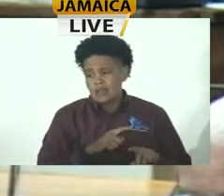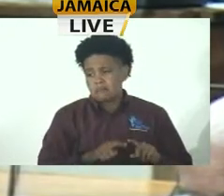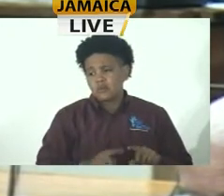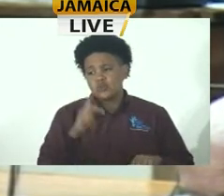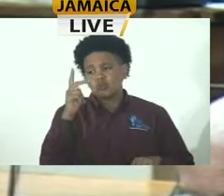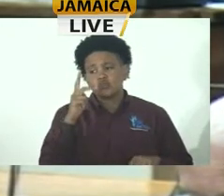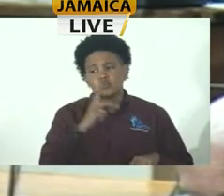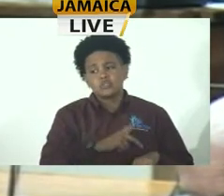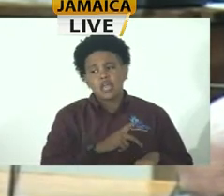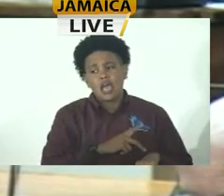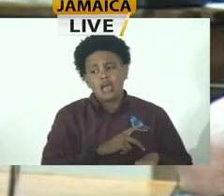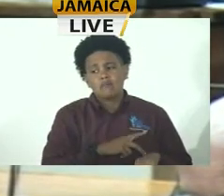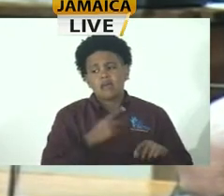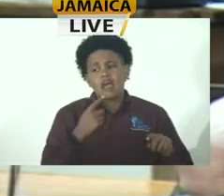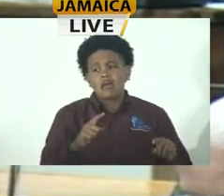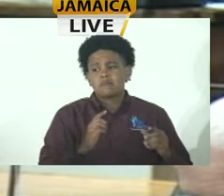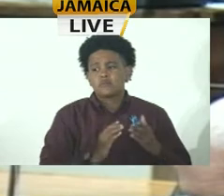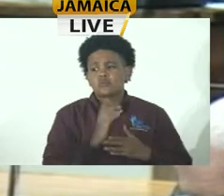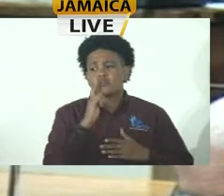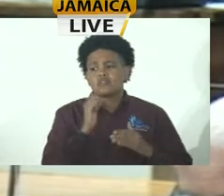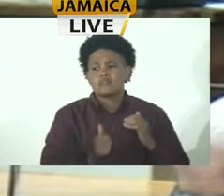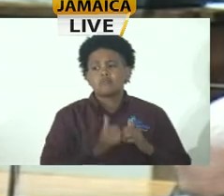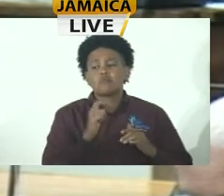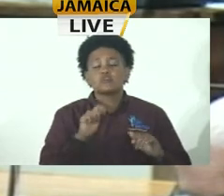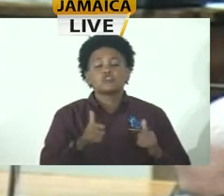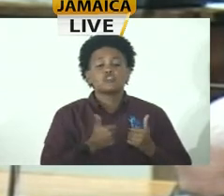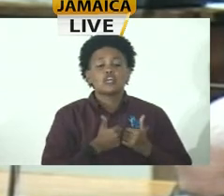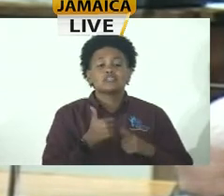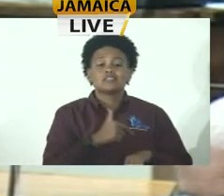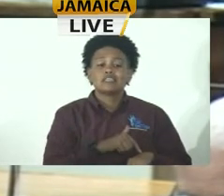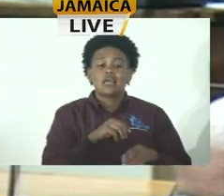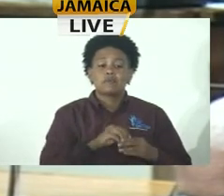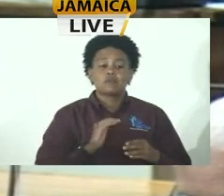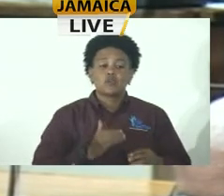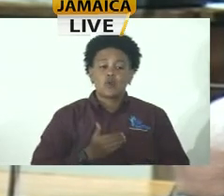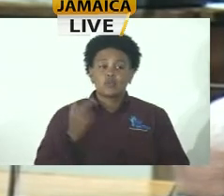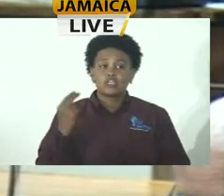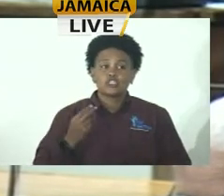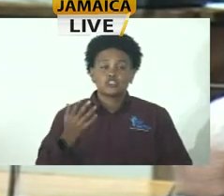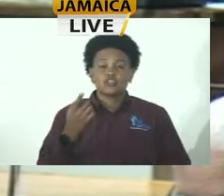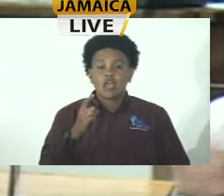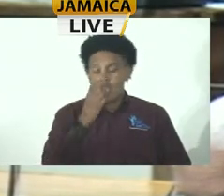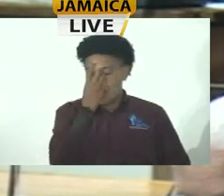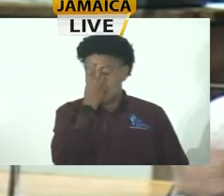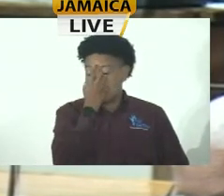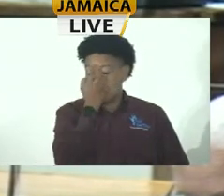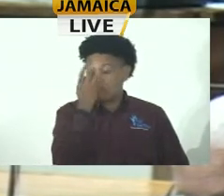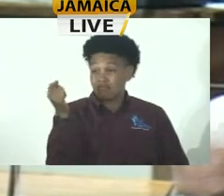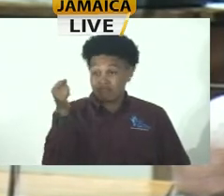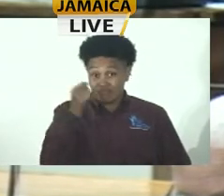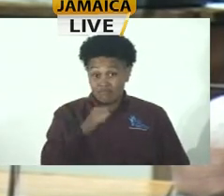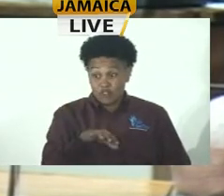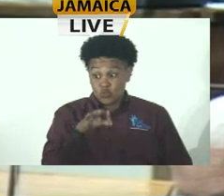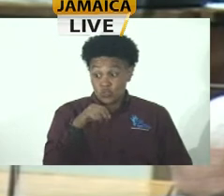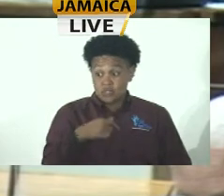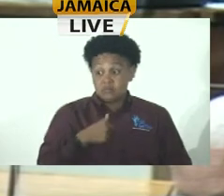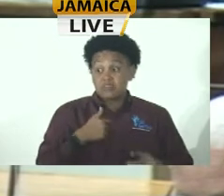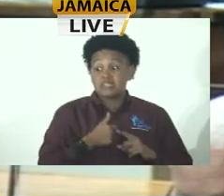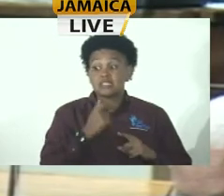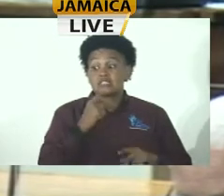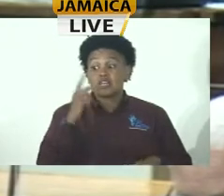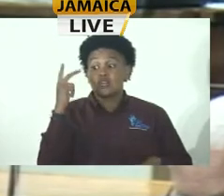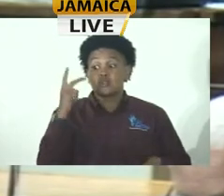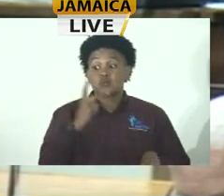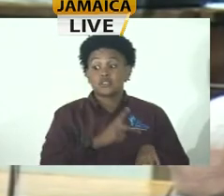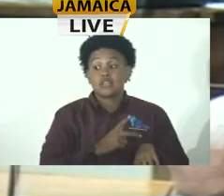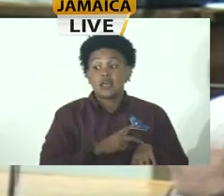twice throughout one of the most challenging times in our history they have made me madam speaker a two-term